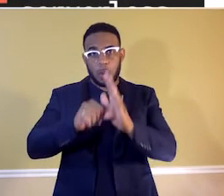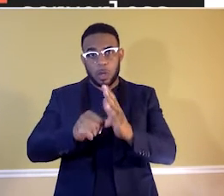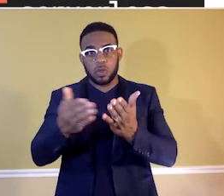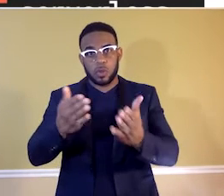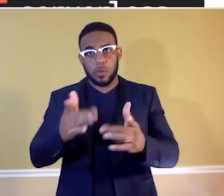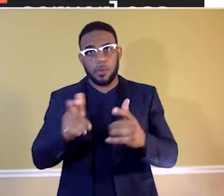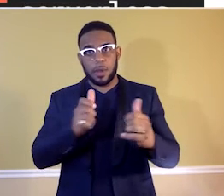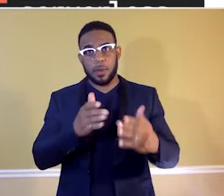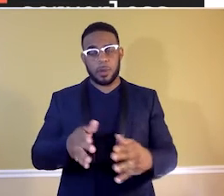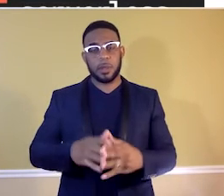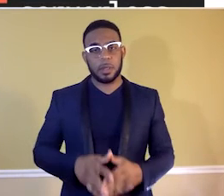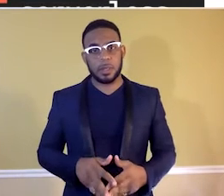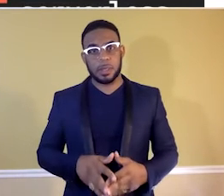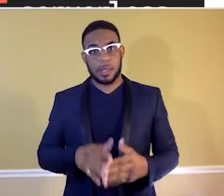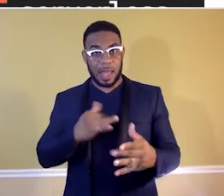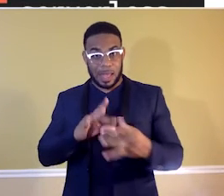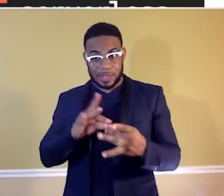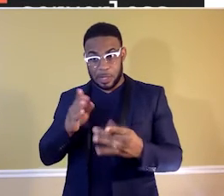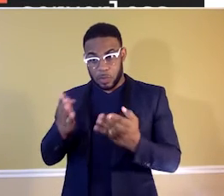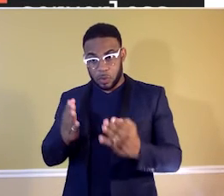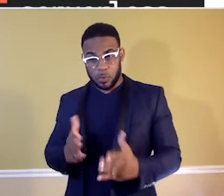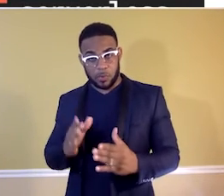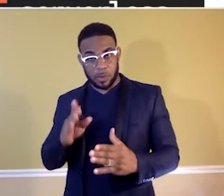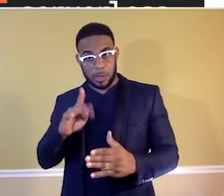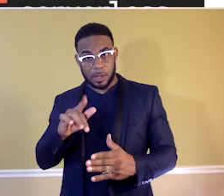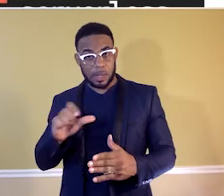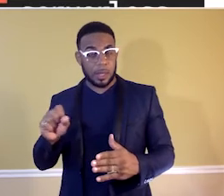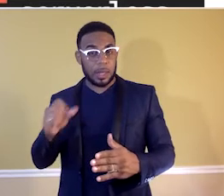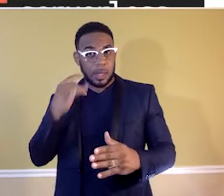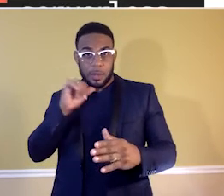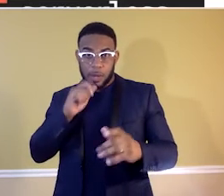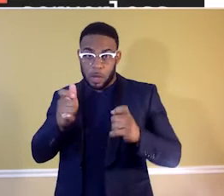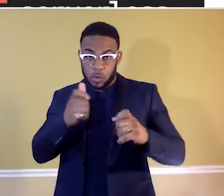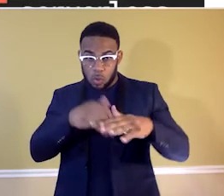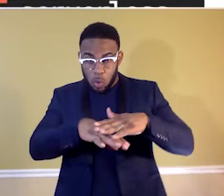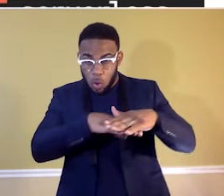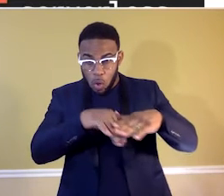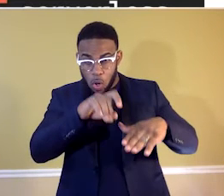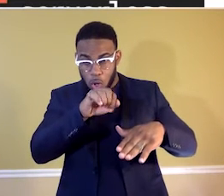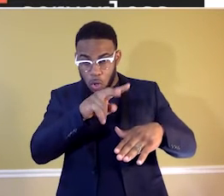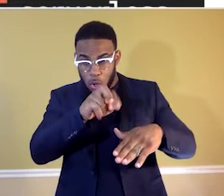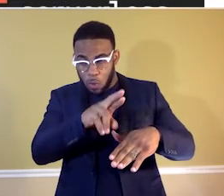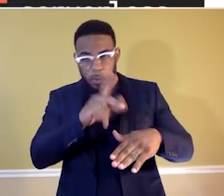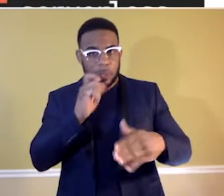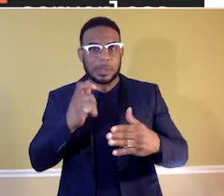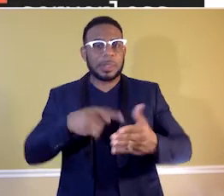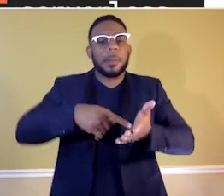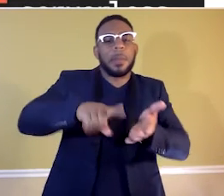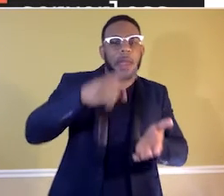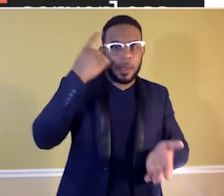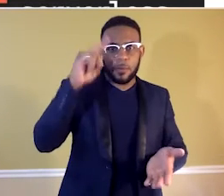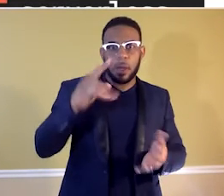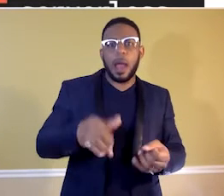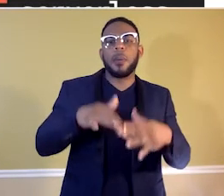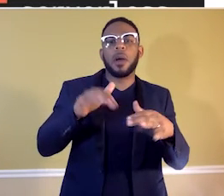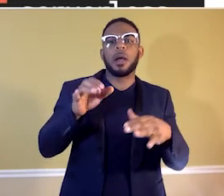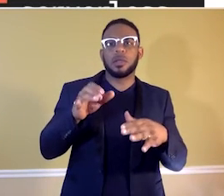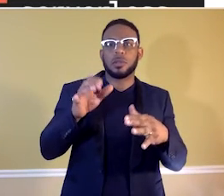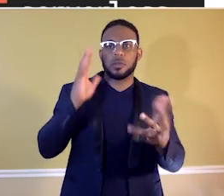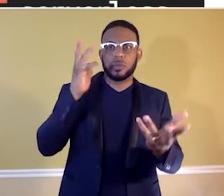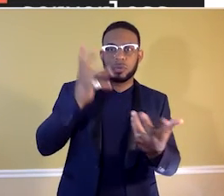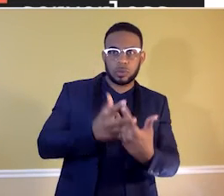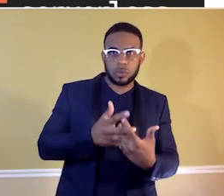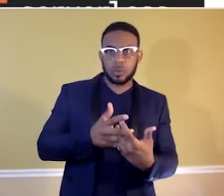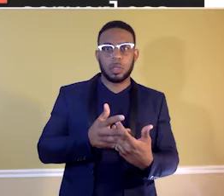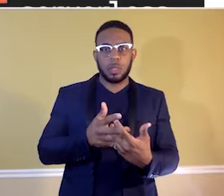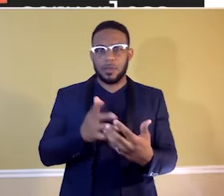serverless fashion. So when I say serverless, that means you're not controlling the underlying server. You're just paying for how much compute is used, and